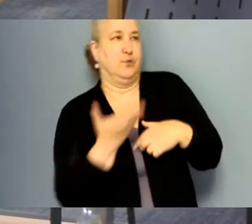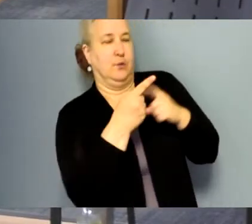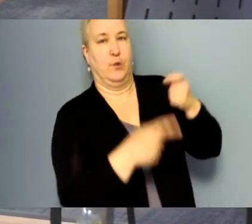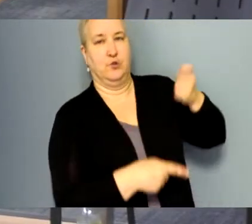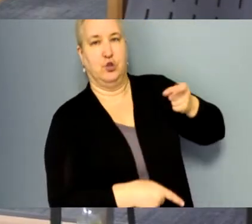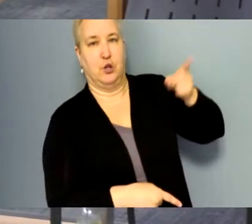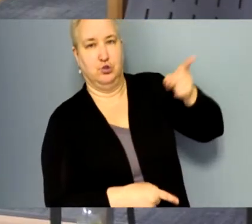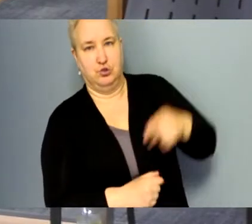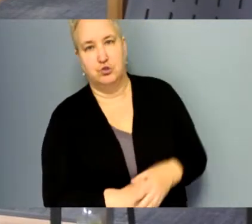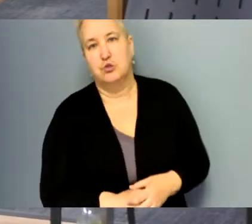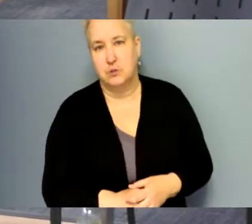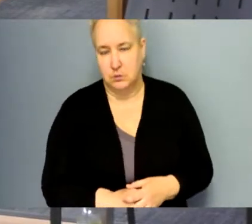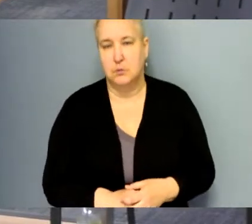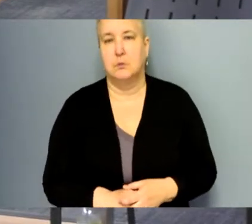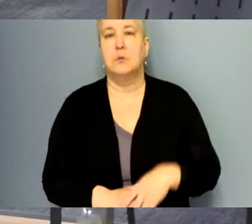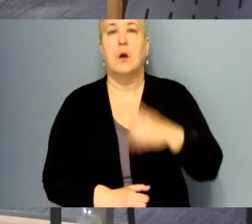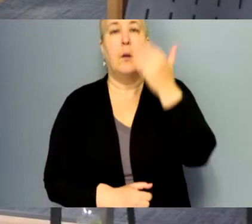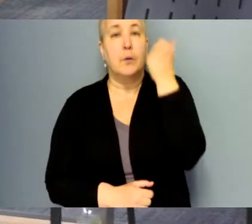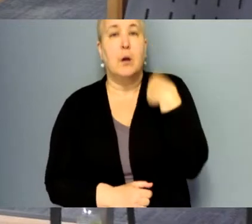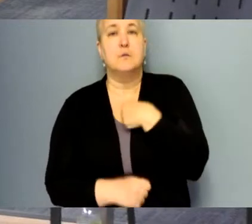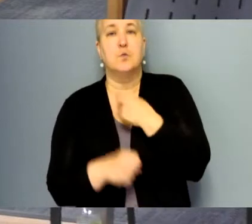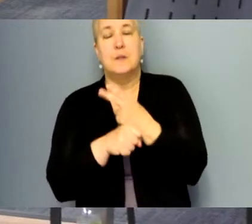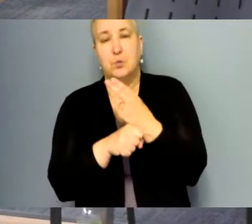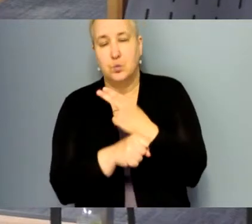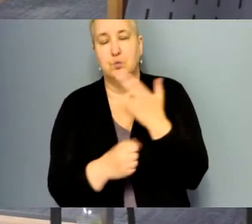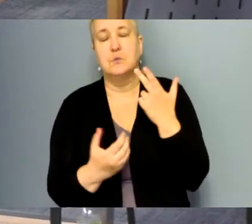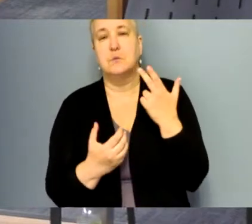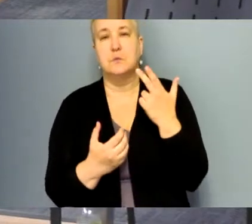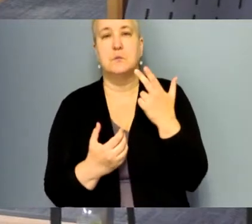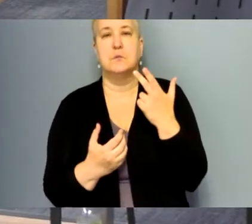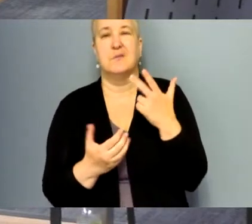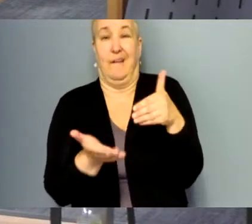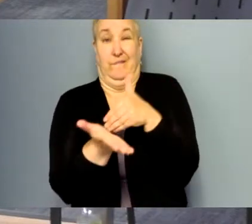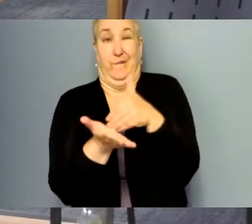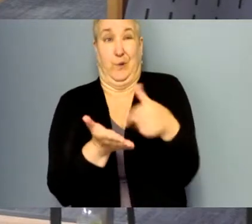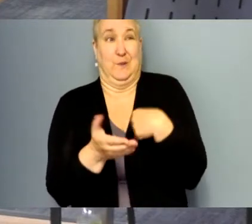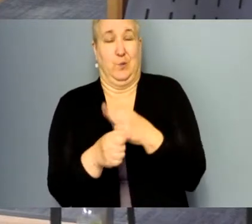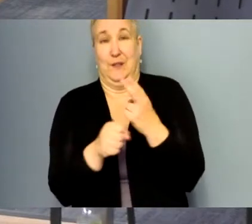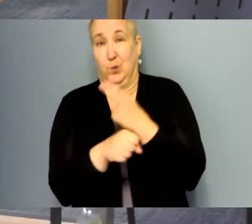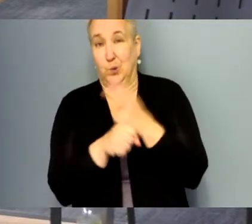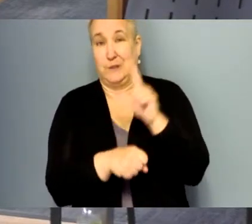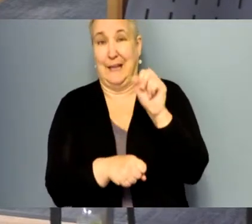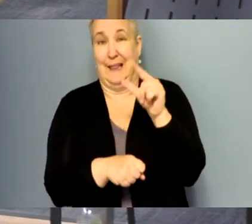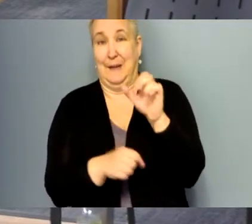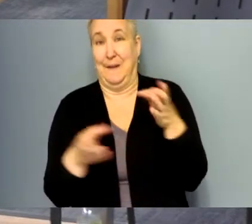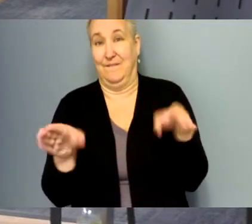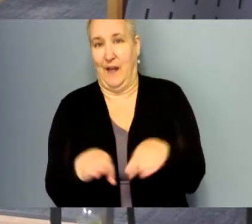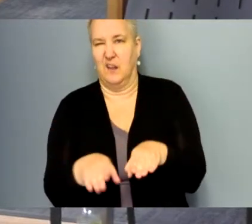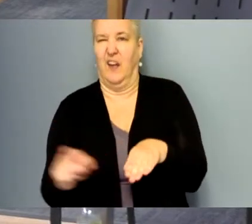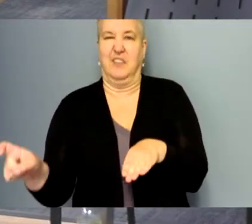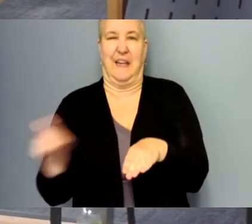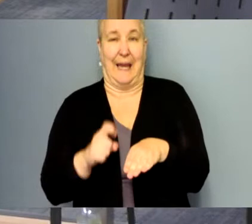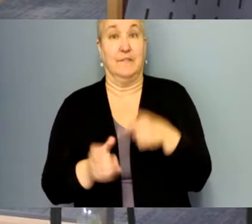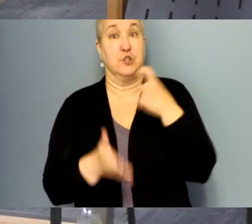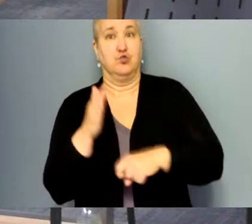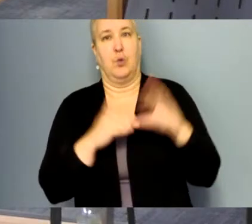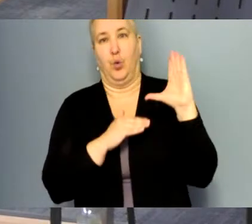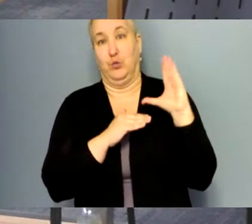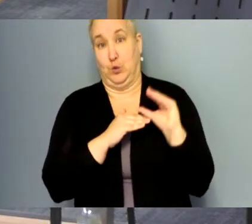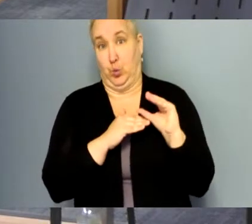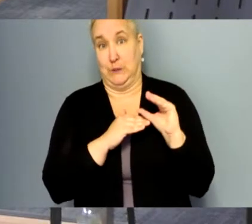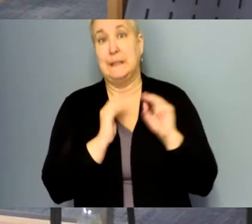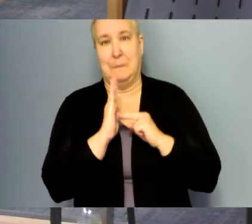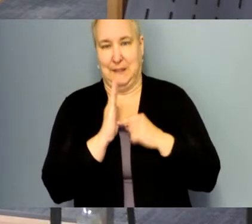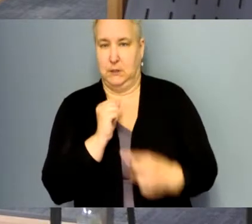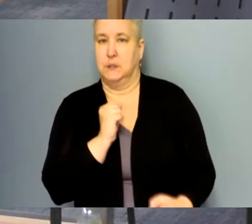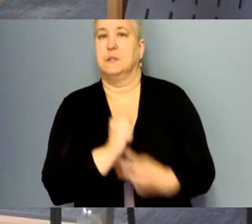judge. Because we use the frequency with which we use Lenape Valley, they gave us a much reduced rate, so it actually